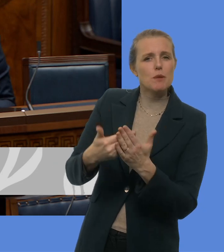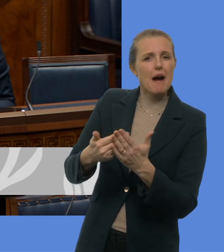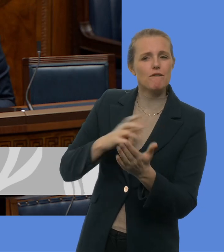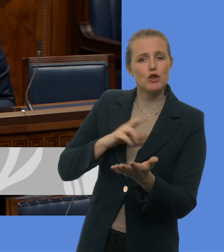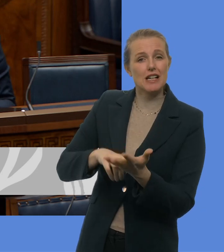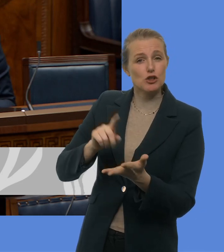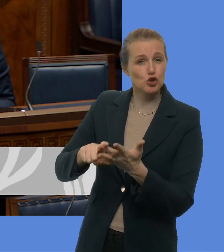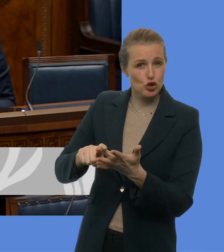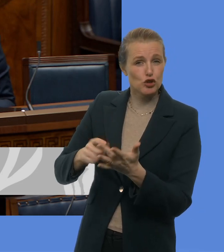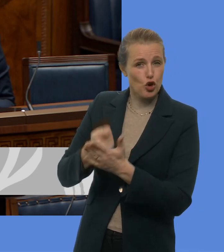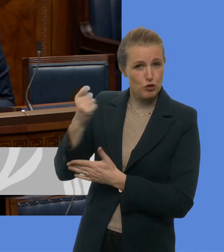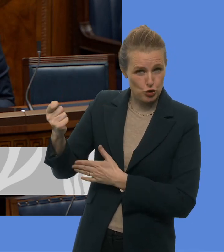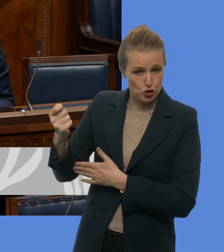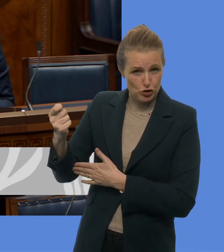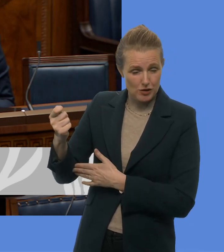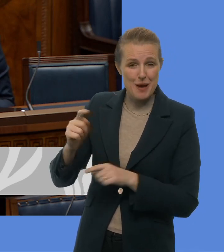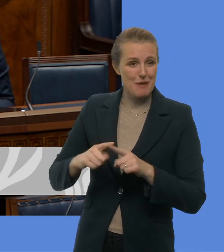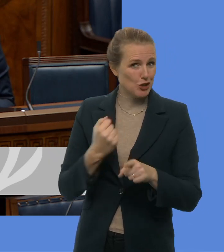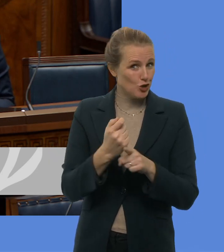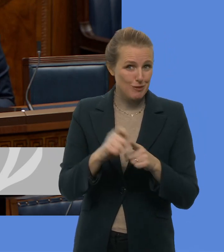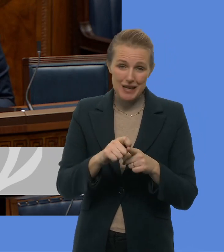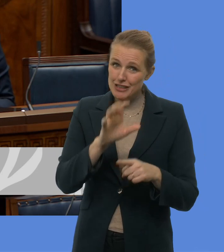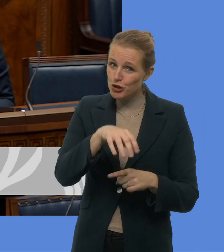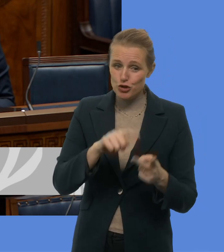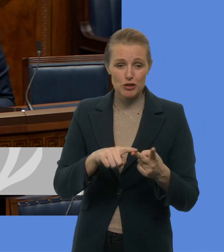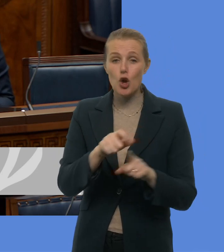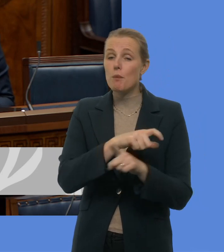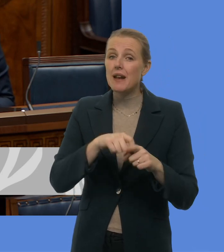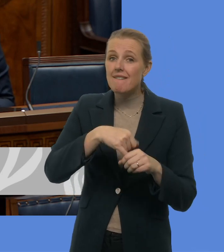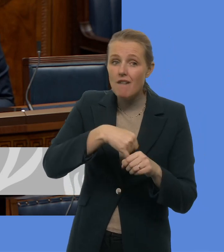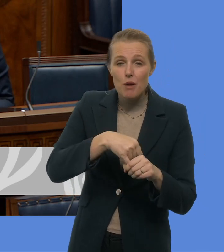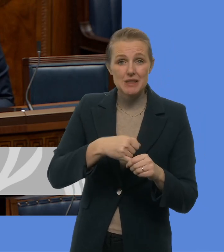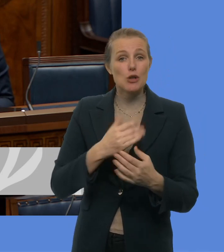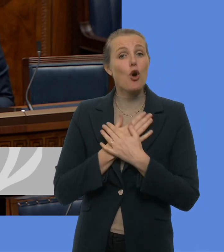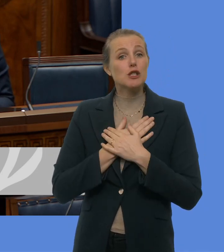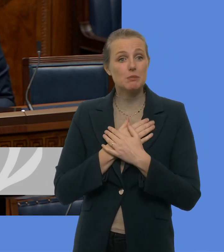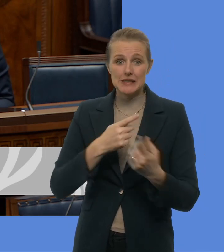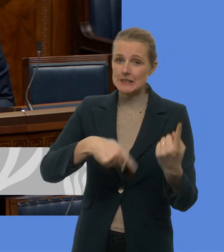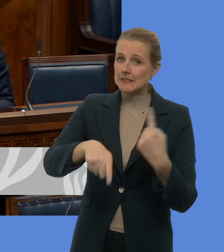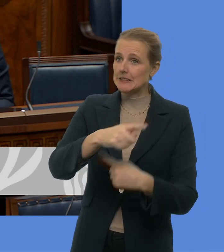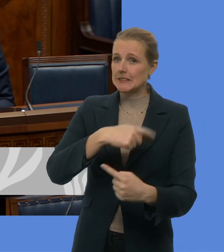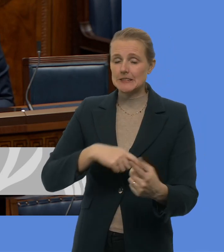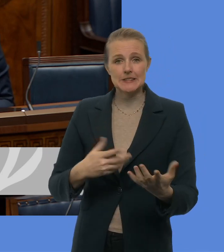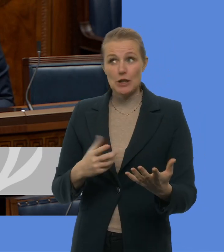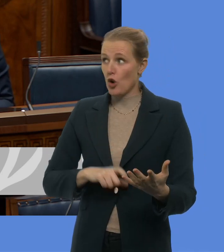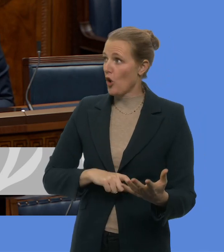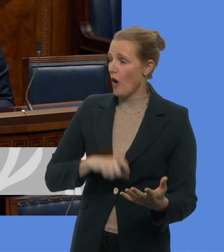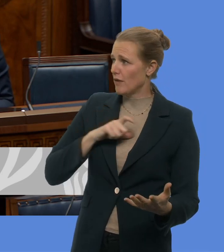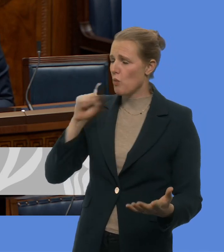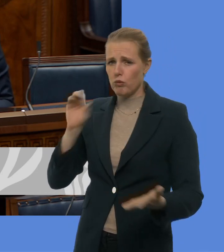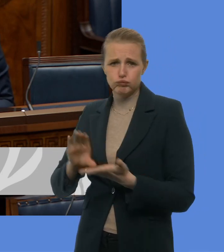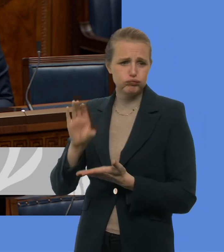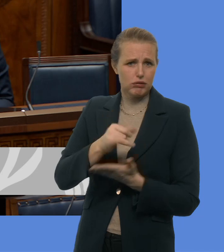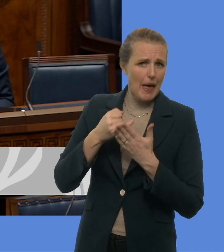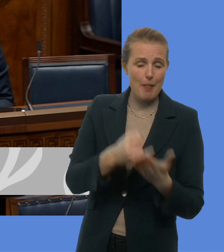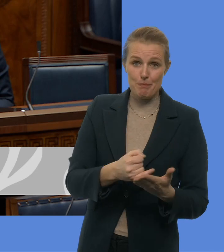insurance. But in terms of like GP surgeries, community pharmacies, hospices, I have absolutely no confidence that that